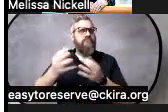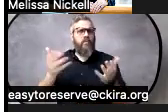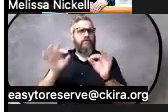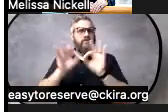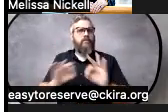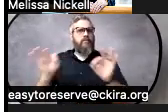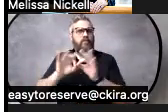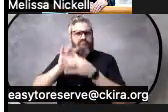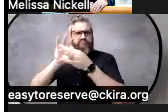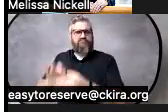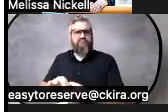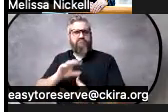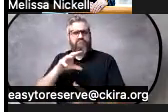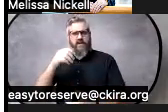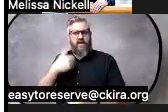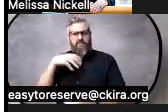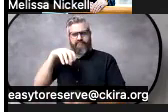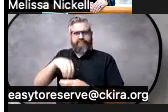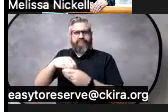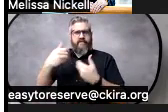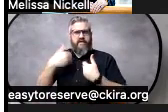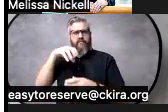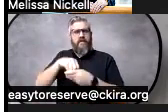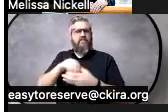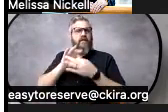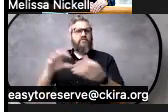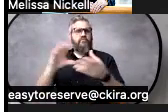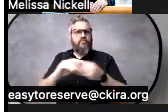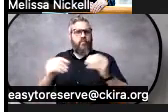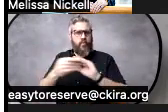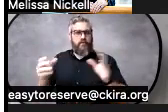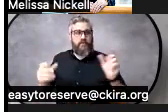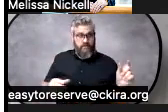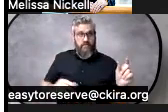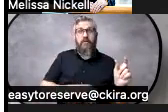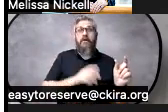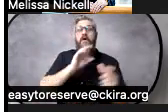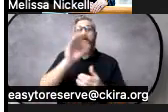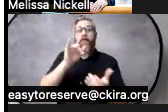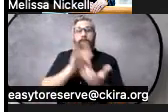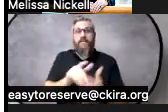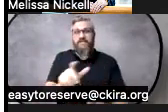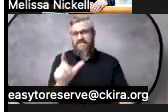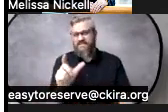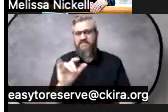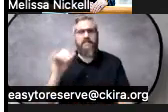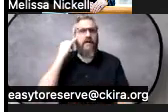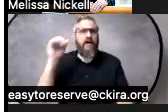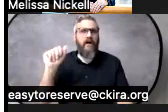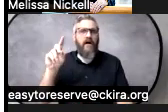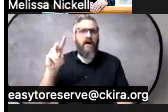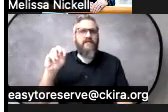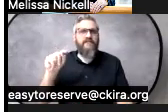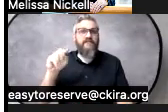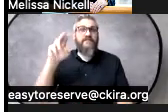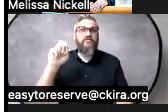of their characteristics to the story? Now, the middle section is the adventure or the data, and it answers the